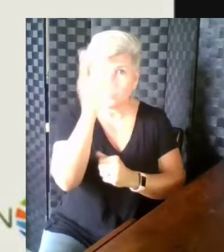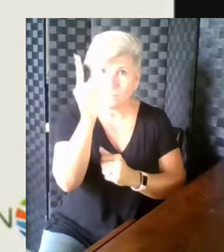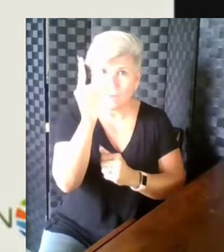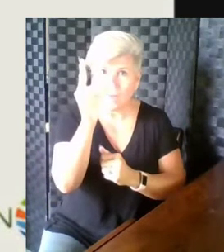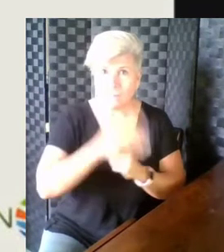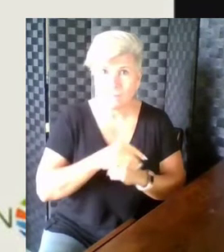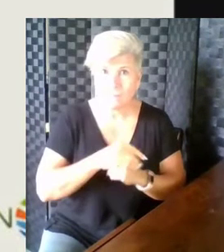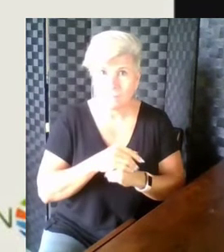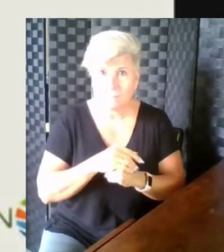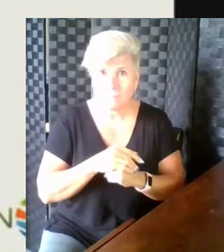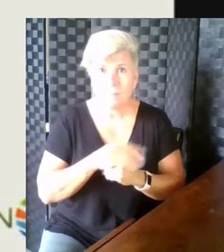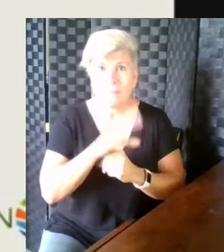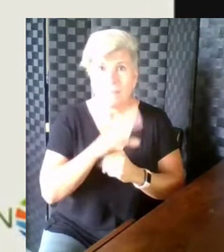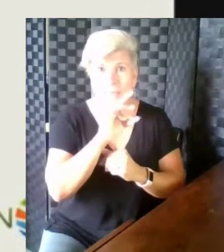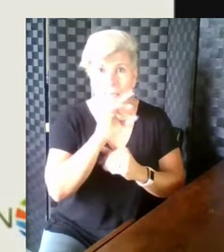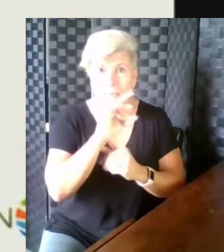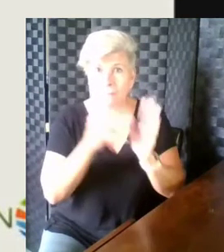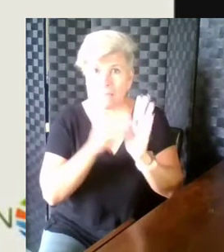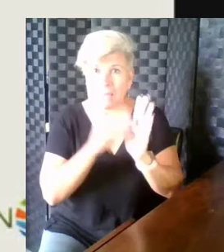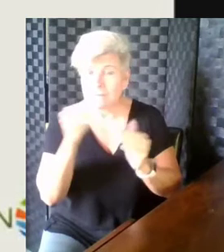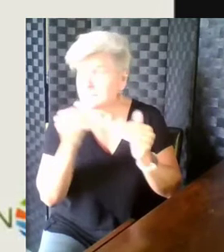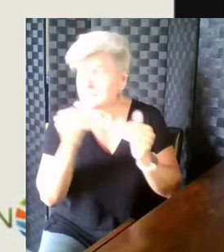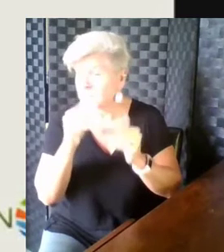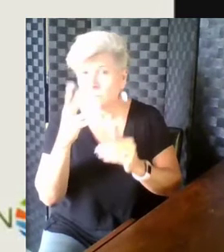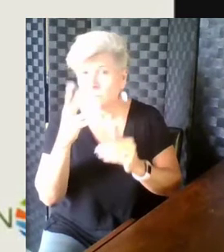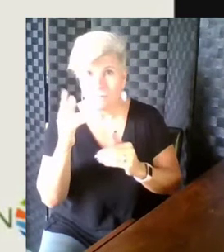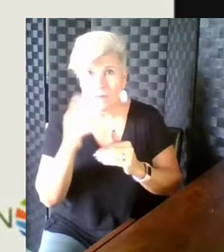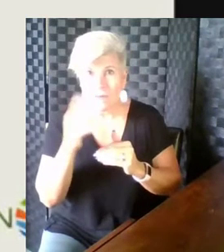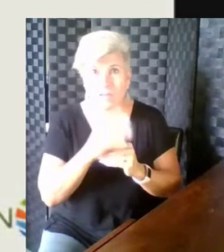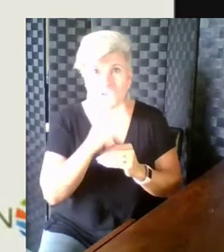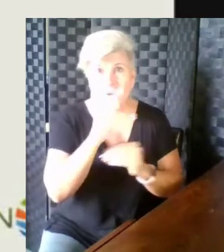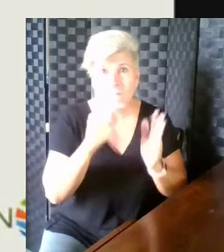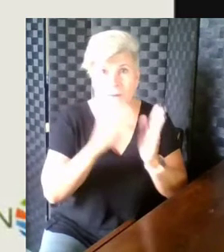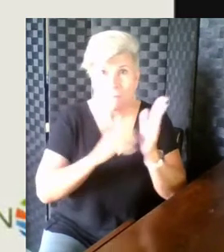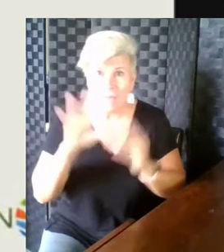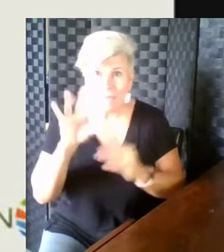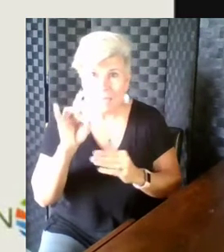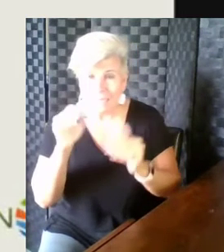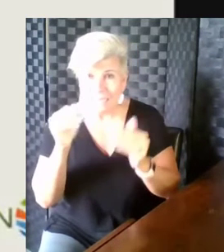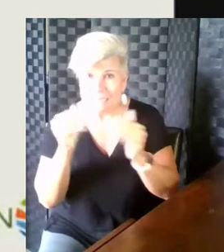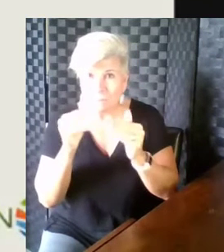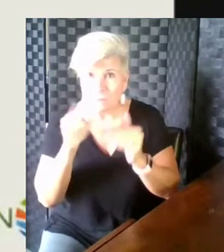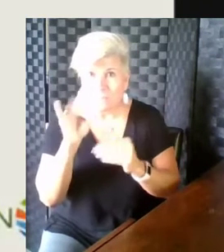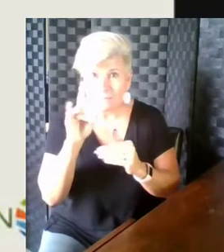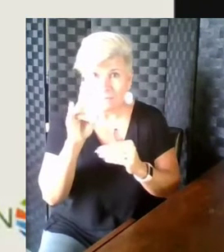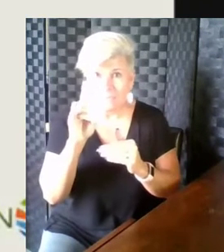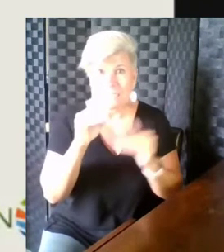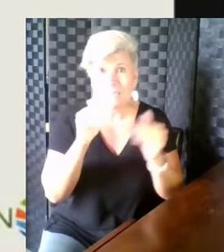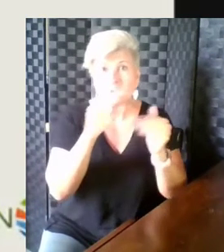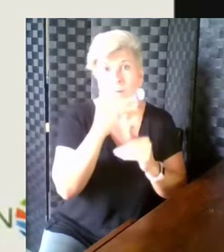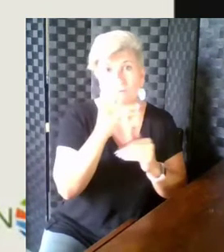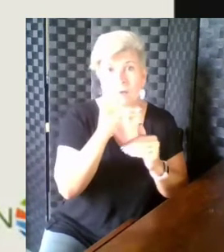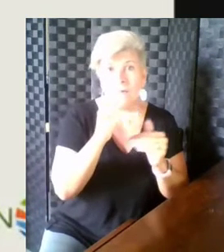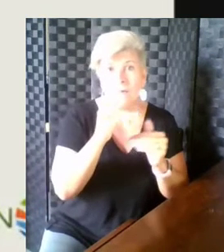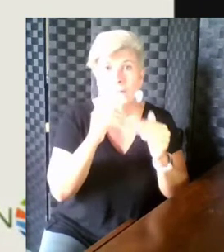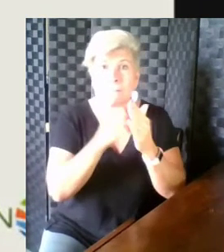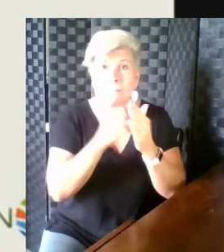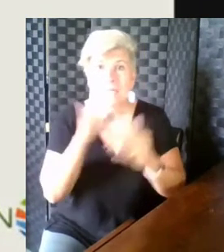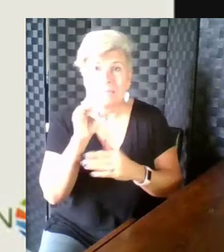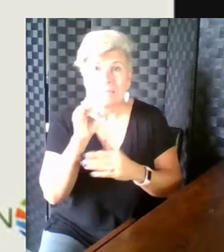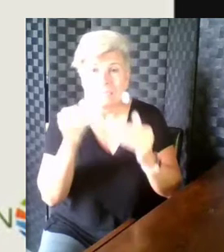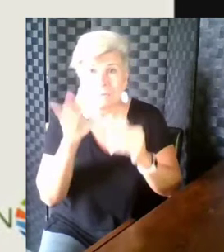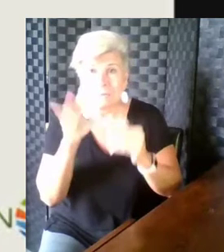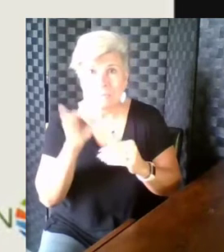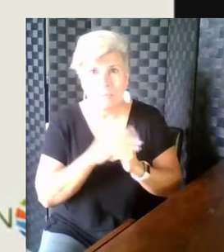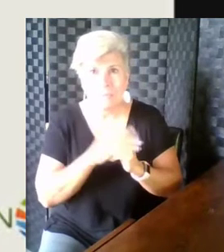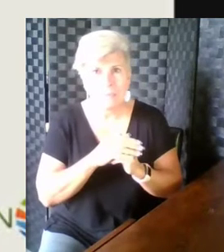equals 25, 8 plus 17 equals 25, 25 minus 8 equals 17, and 25 minus 17 equals 8.